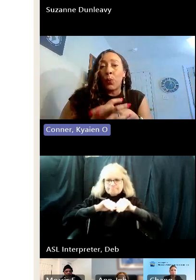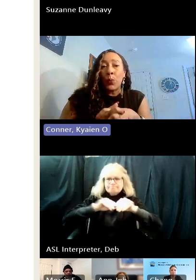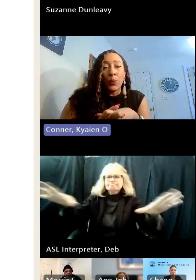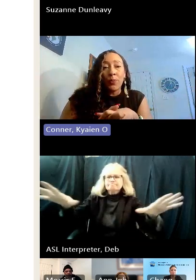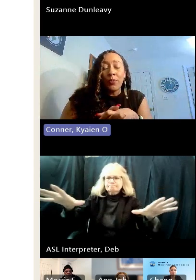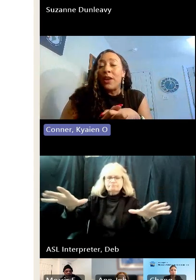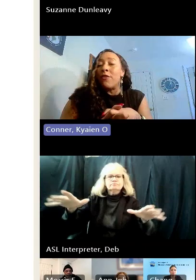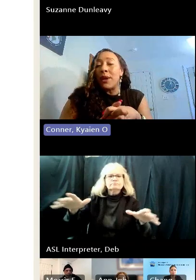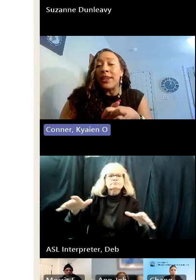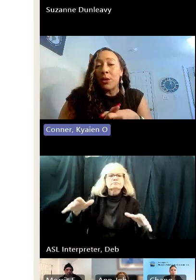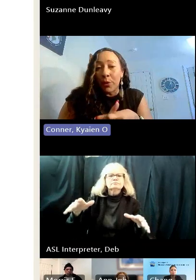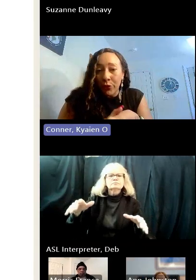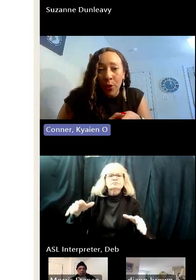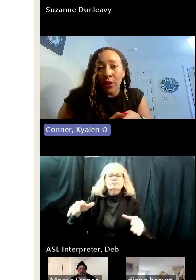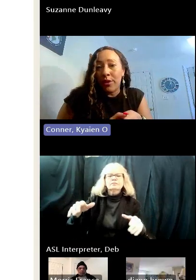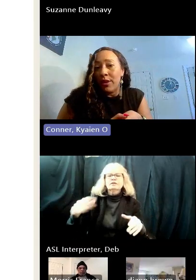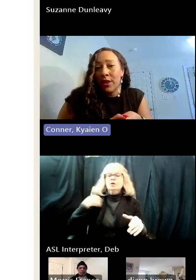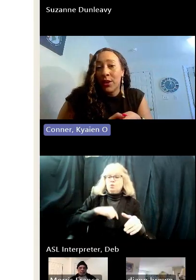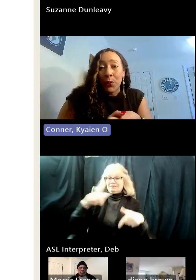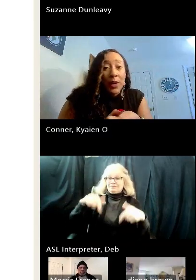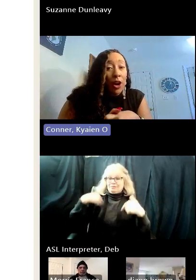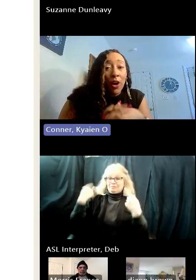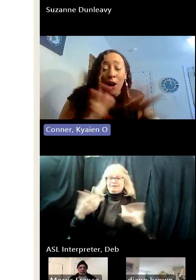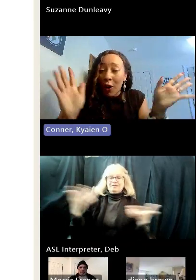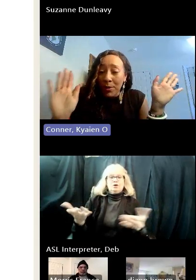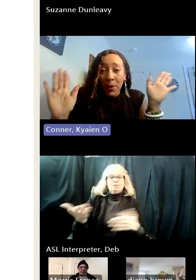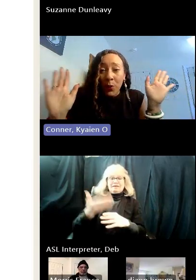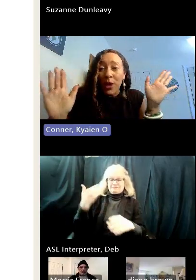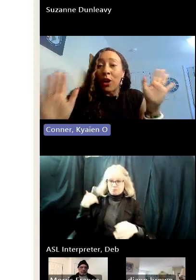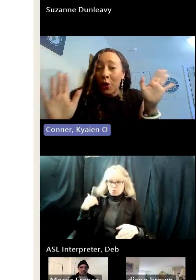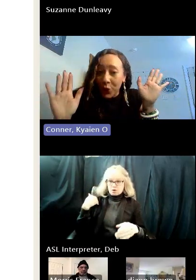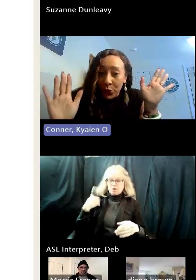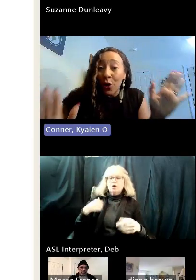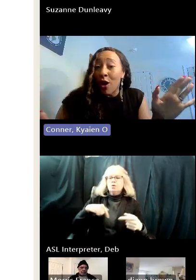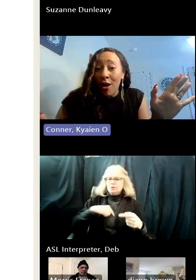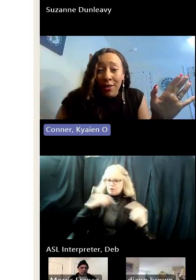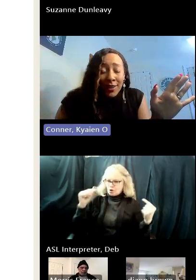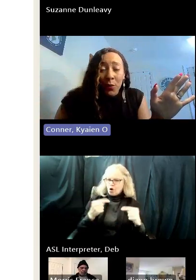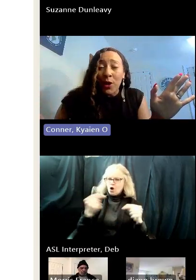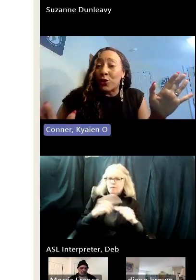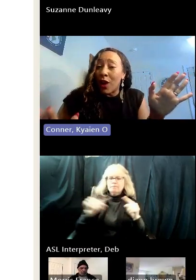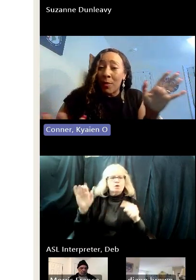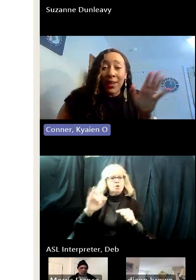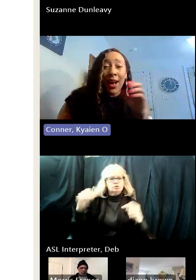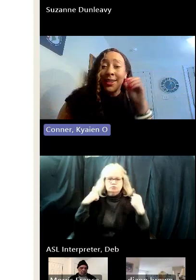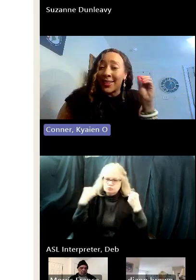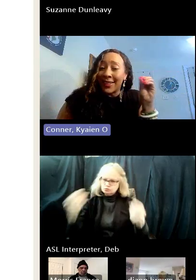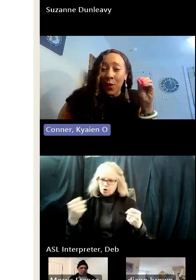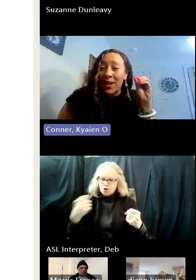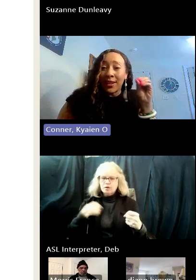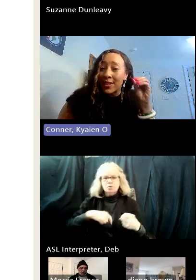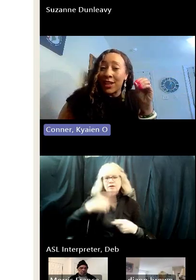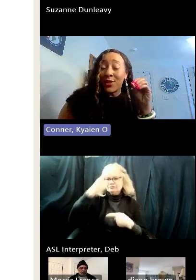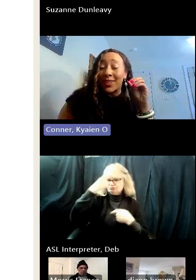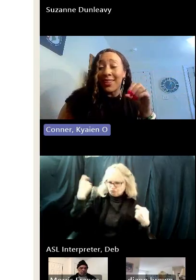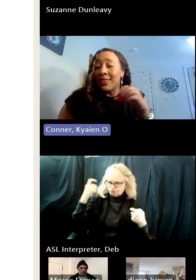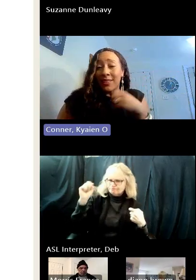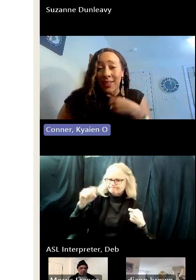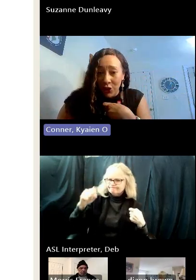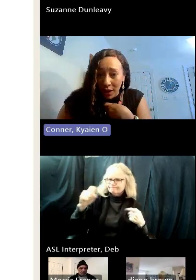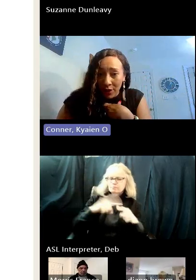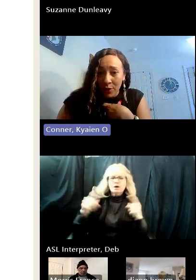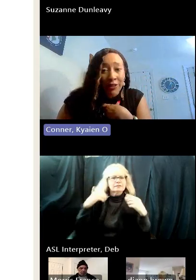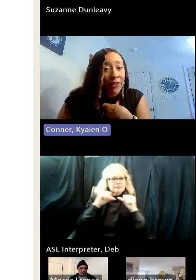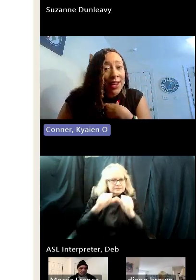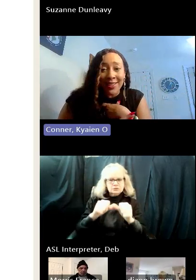again, we have been here before. We are harmed, but we are also strong. We are traumatized, and yet we continue to